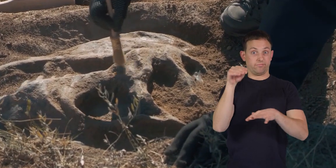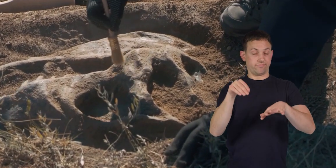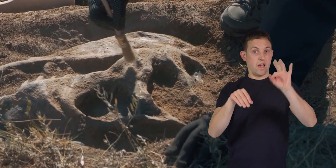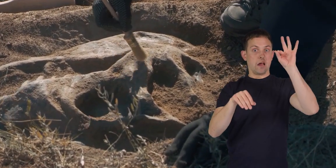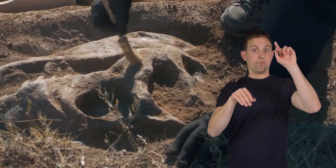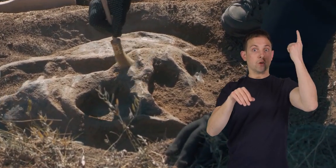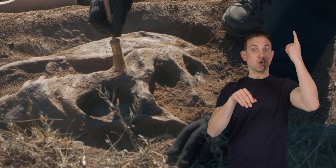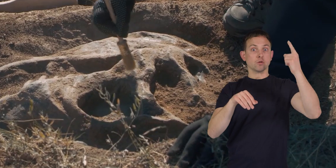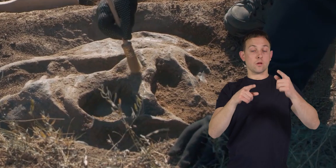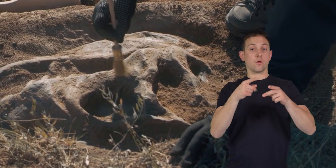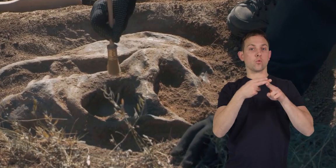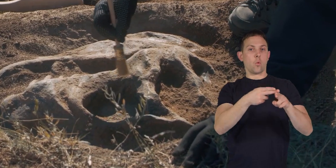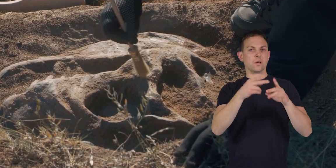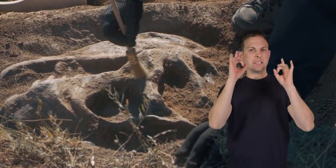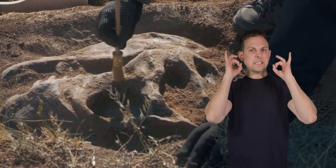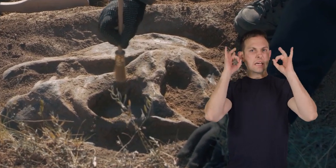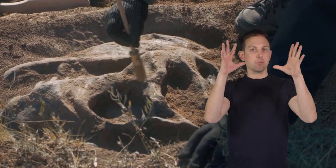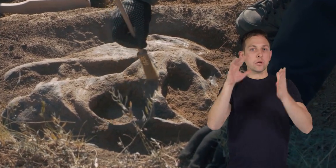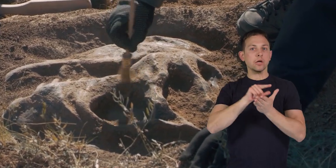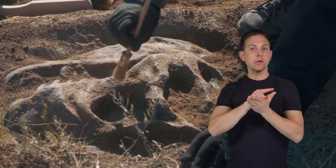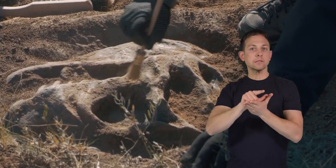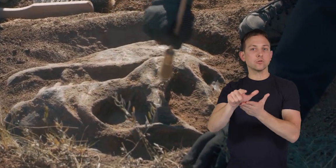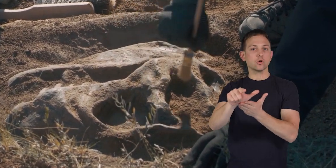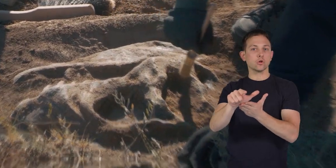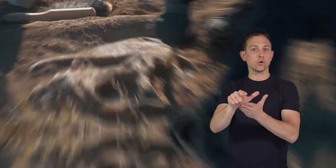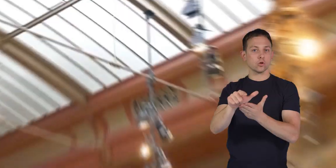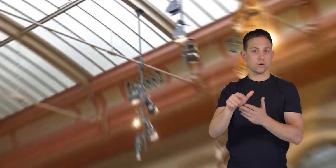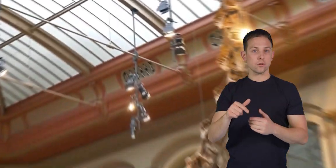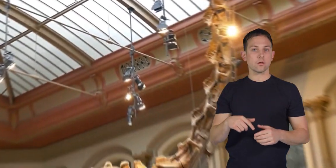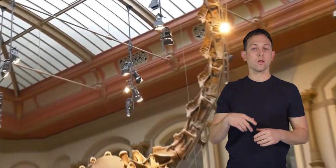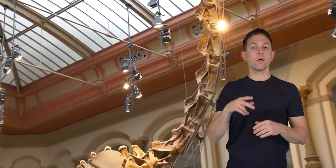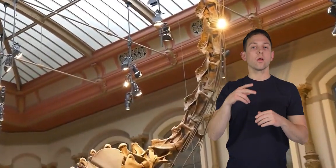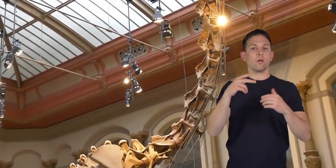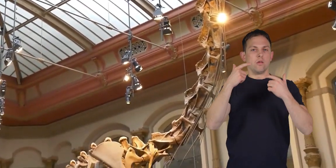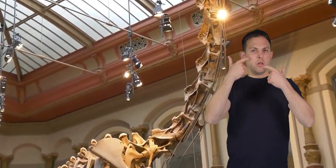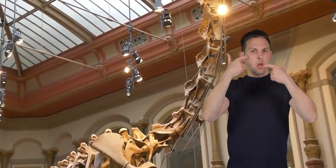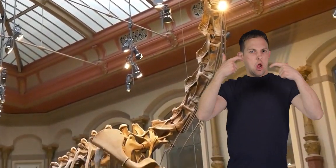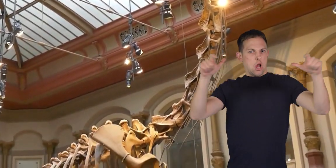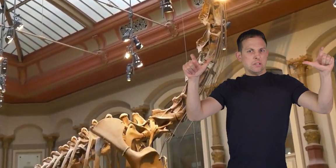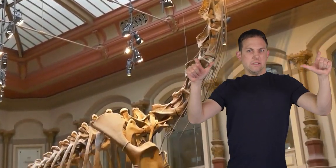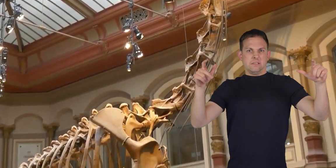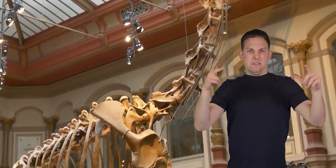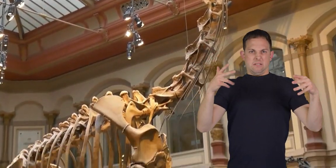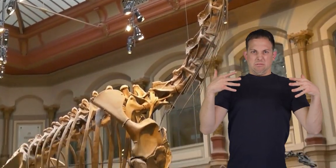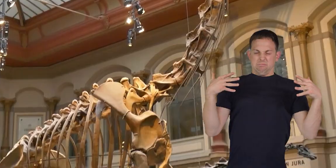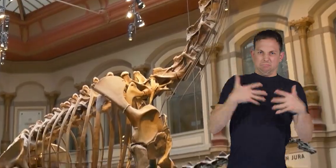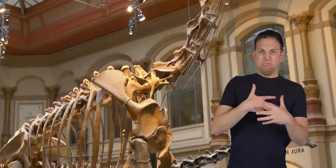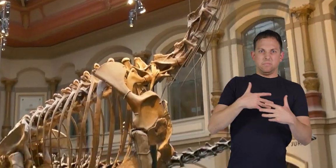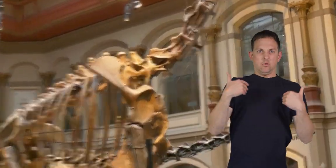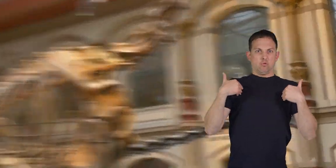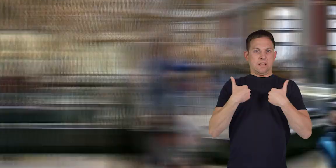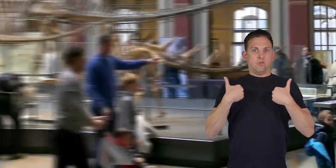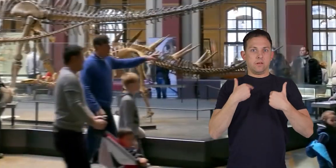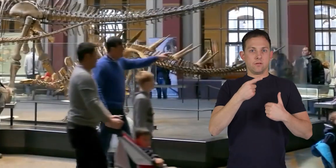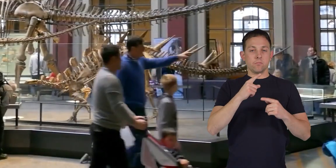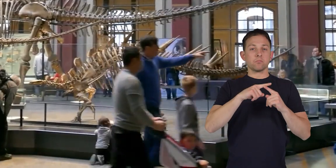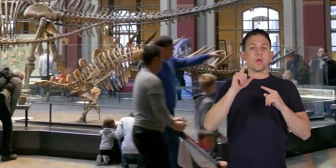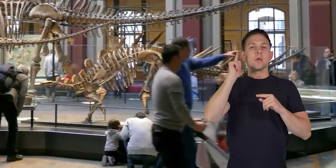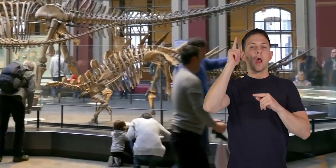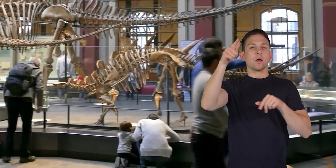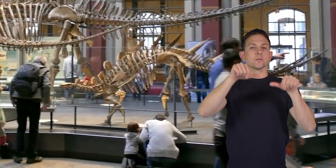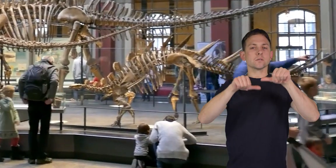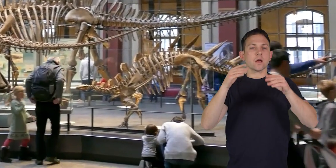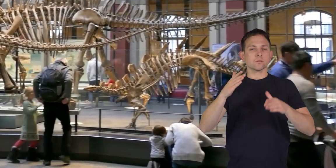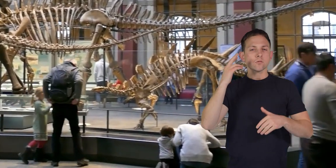were first discovered, they were called terrible lizards and seen as large and fearsome creatures. But